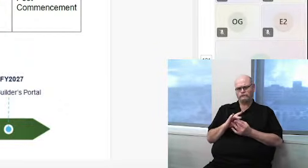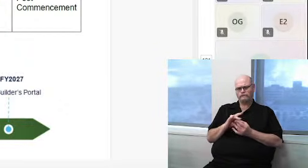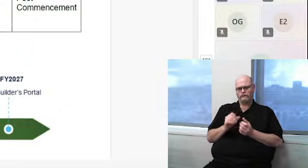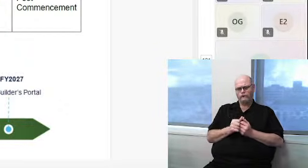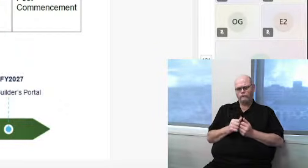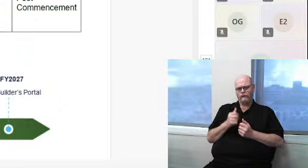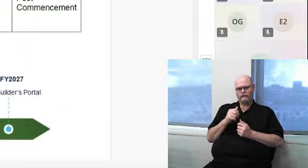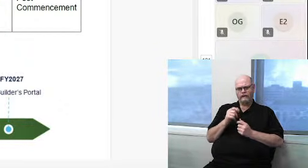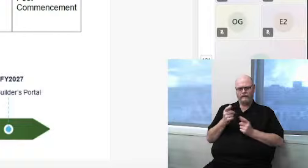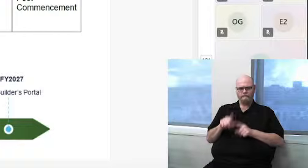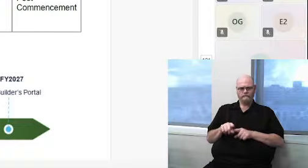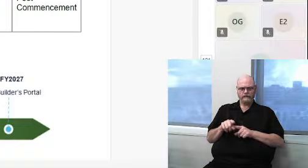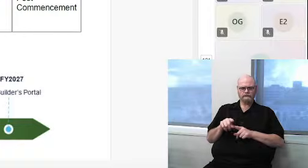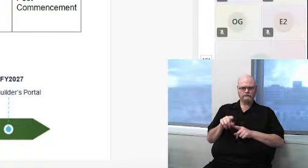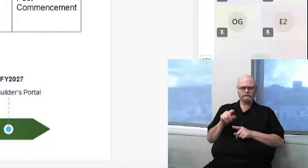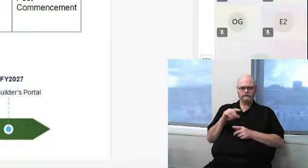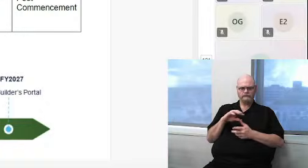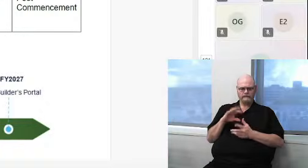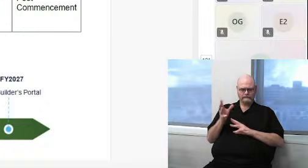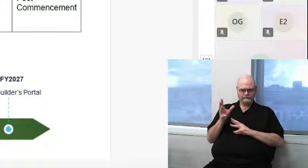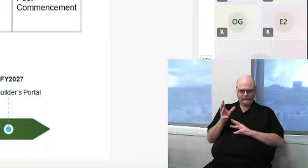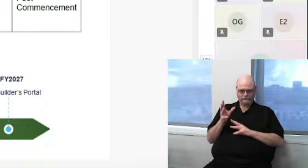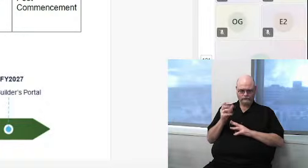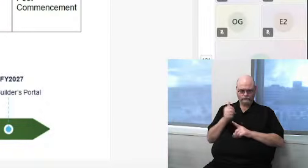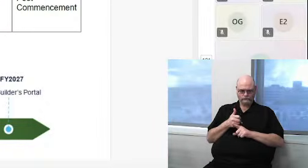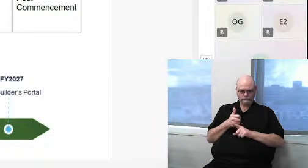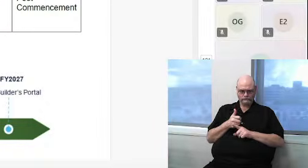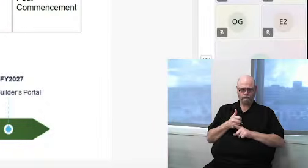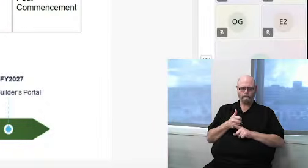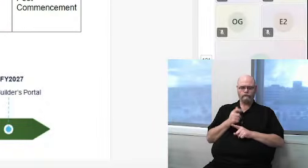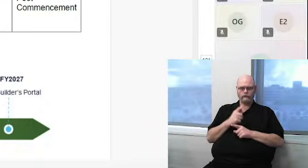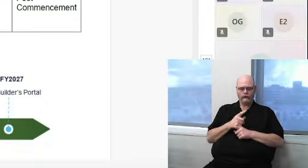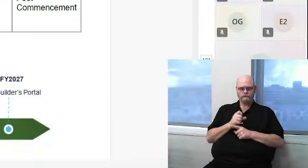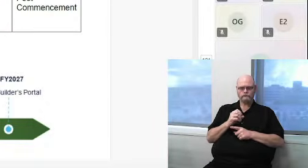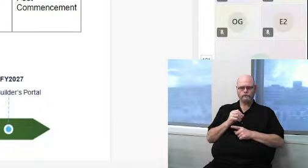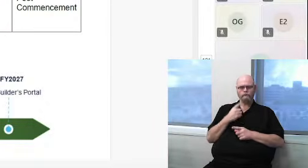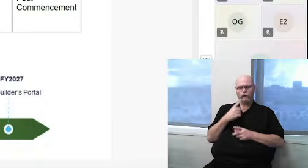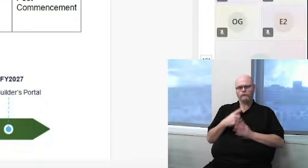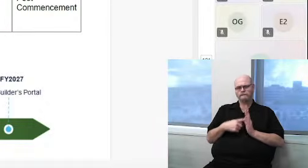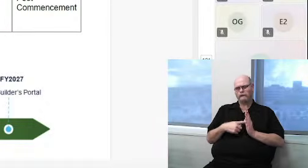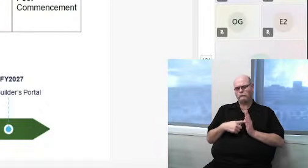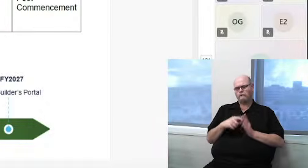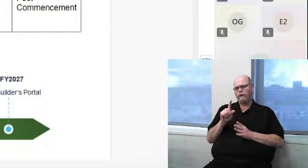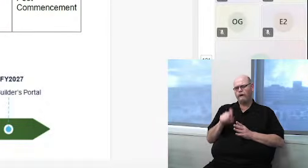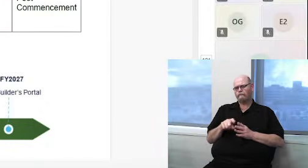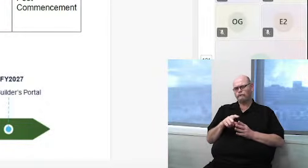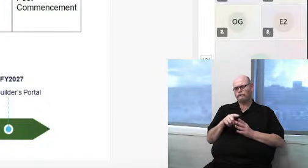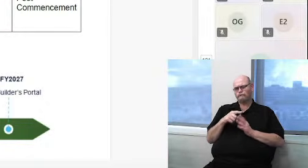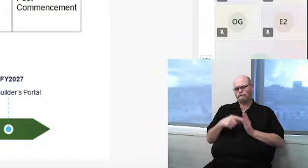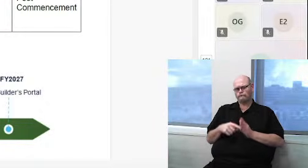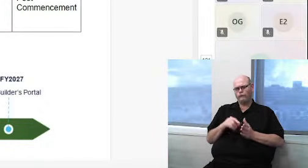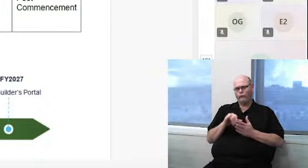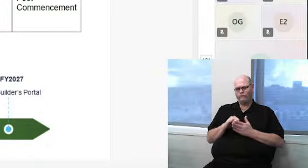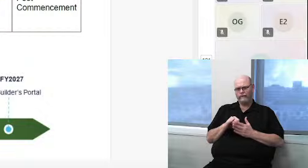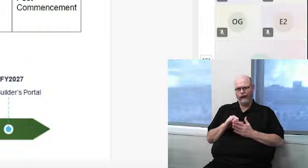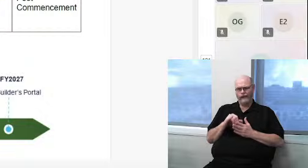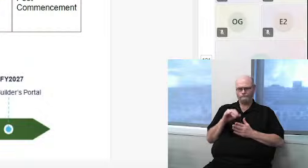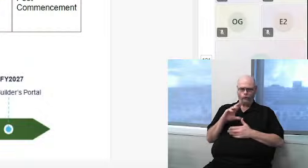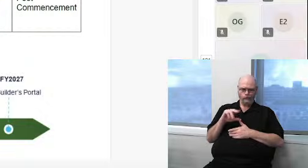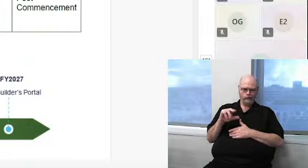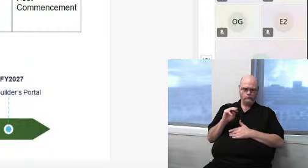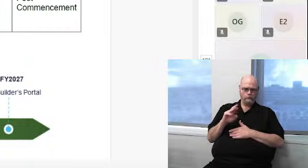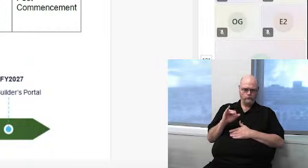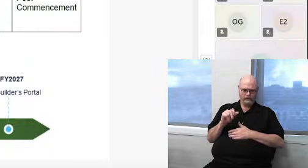project is associated with the event being the disaster, right? And so in your example, it would be that you have to show Hurricane